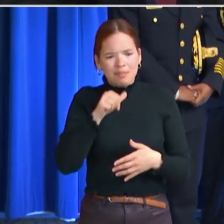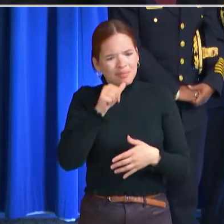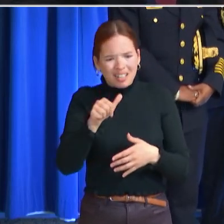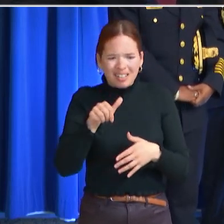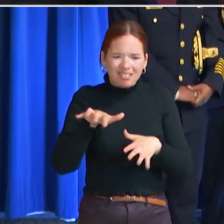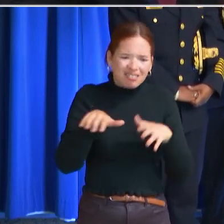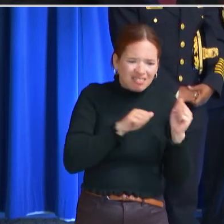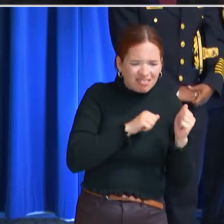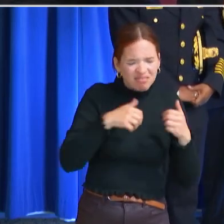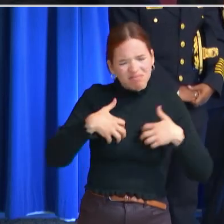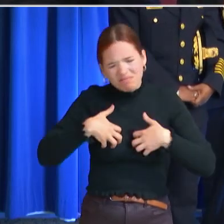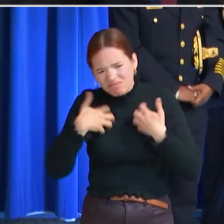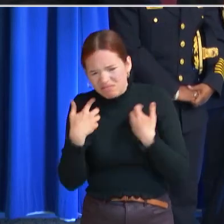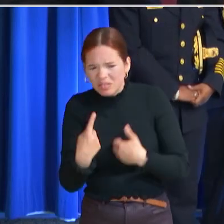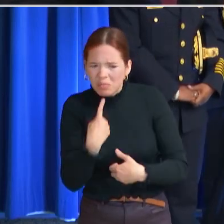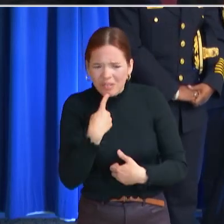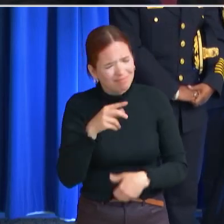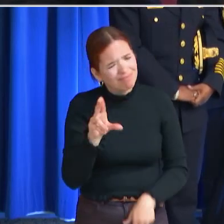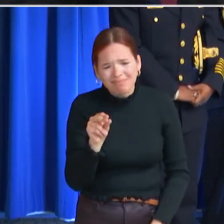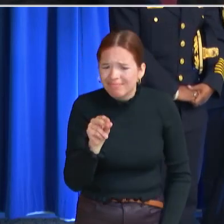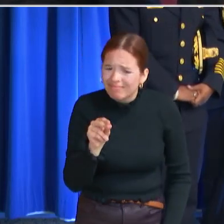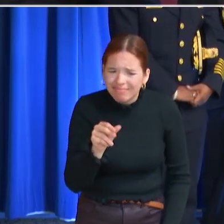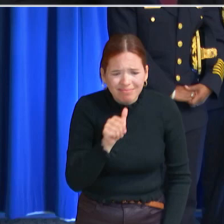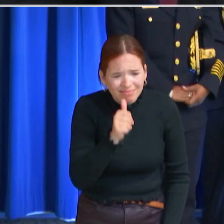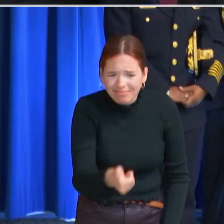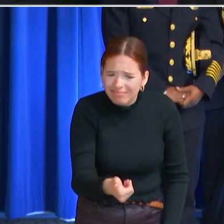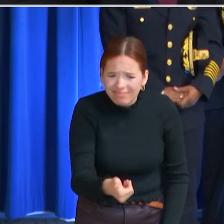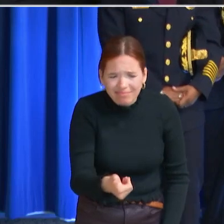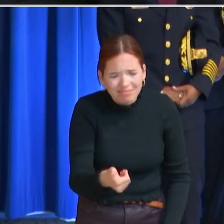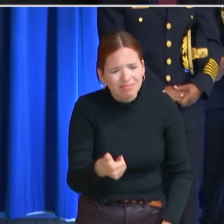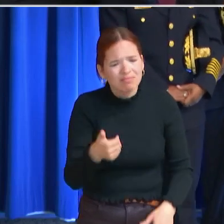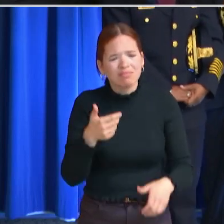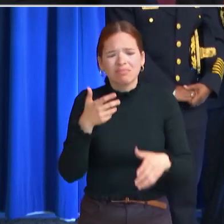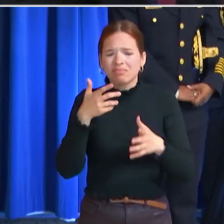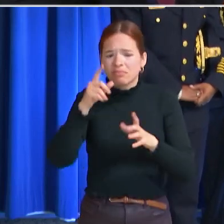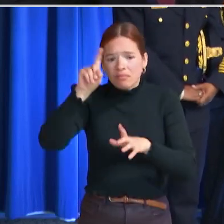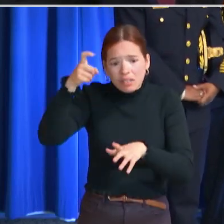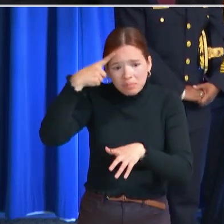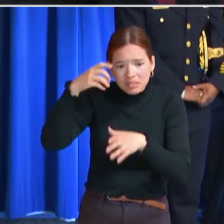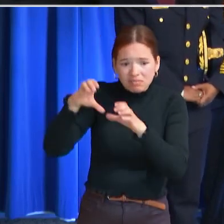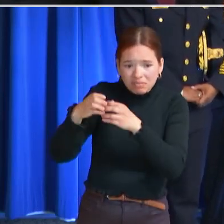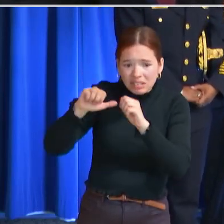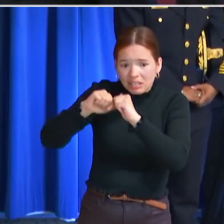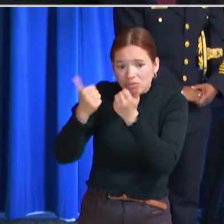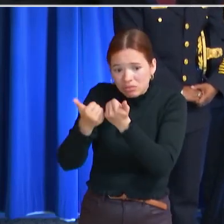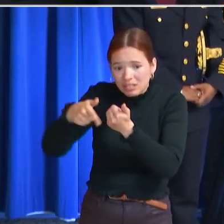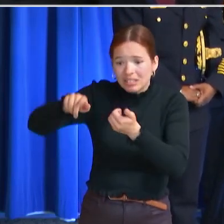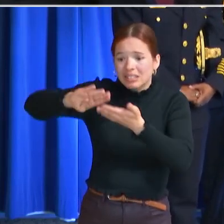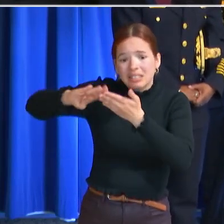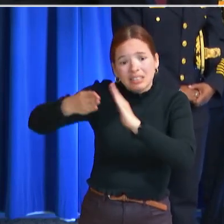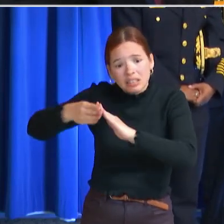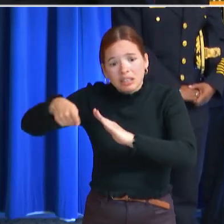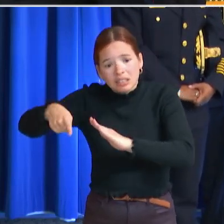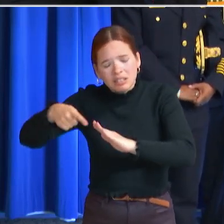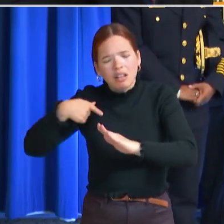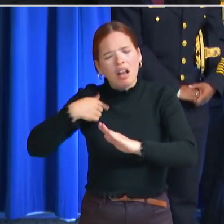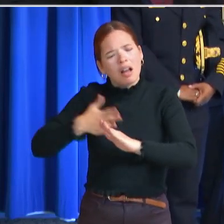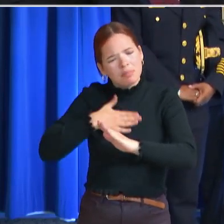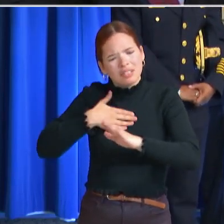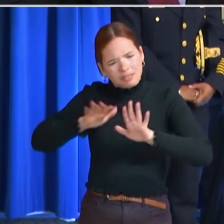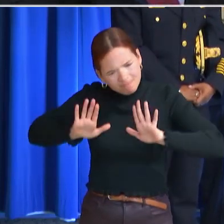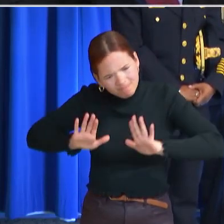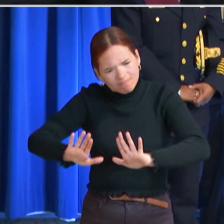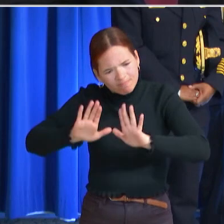towards anyone, towards any entity within our city. I'm very happy that I've been able to push the conversation about